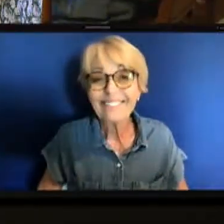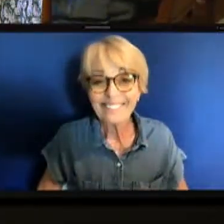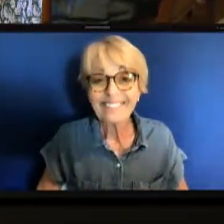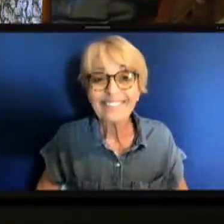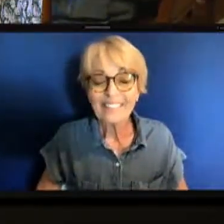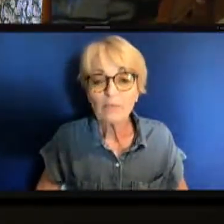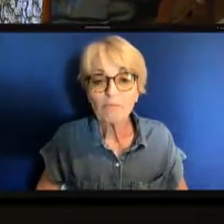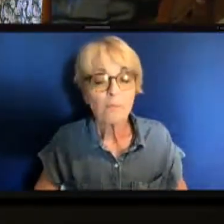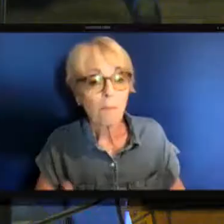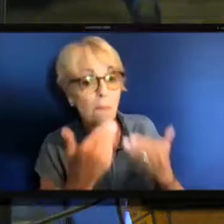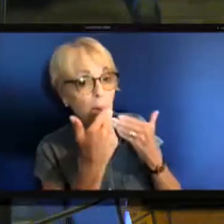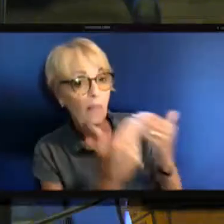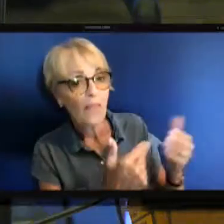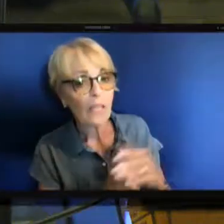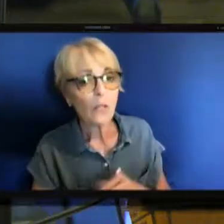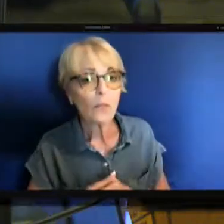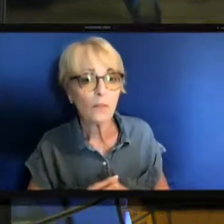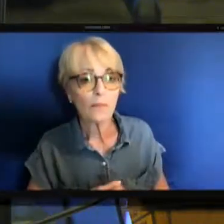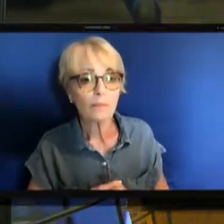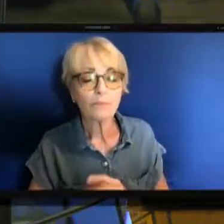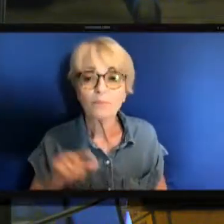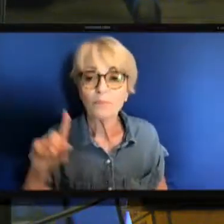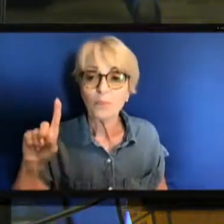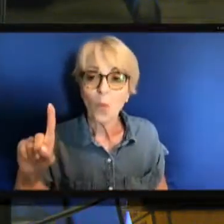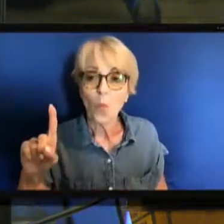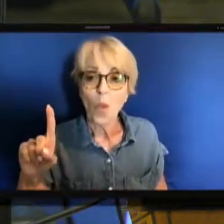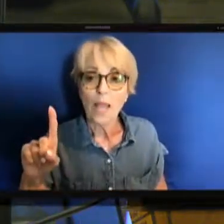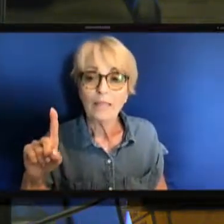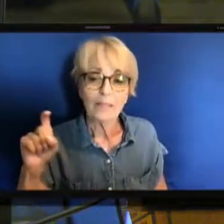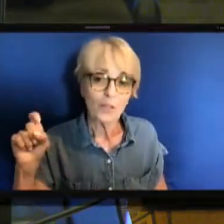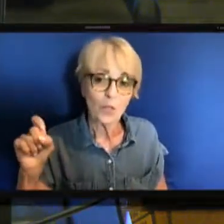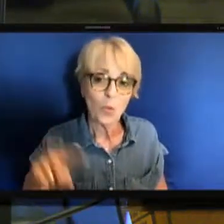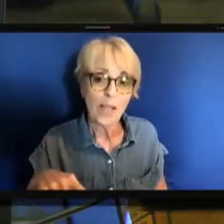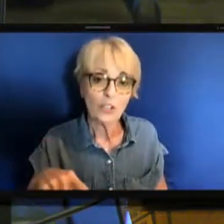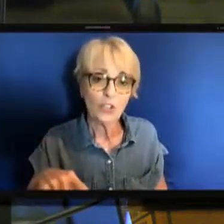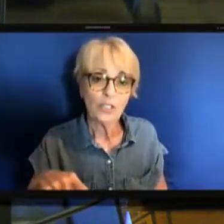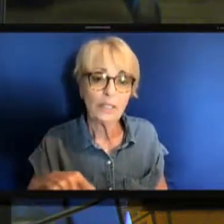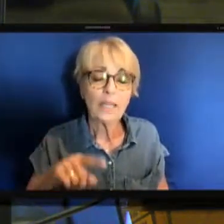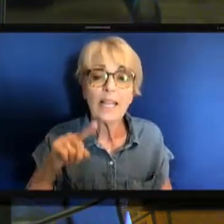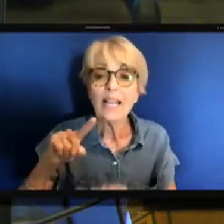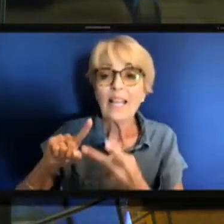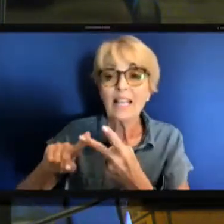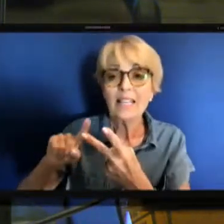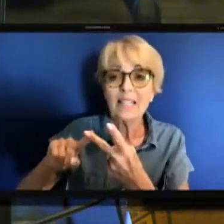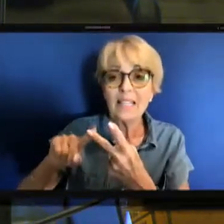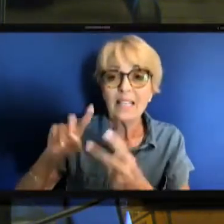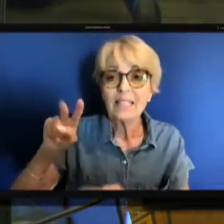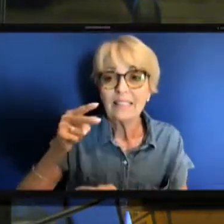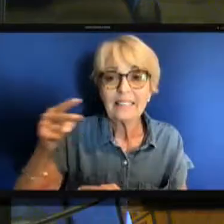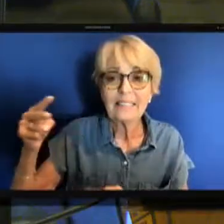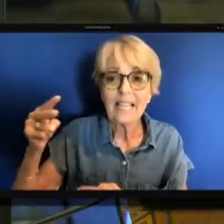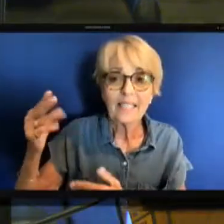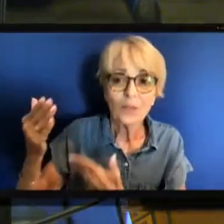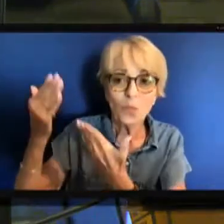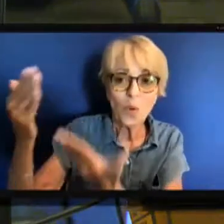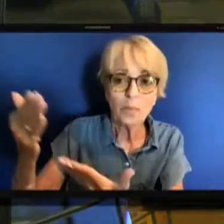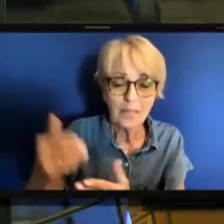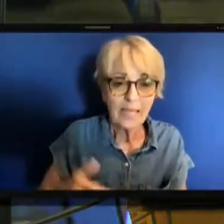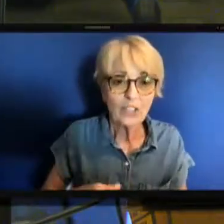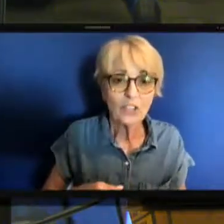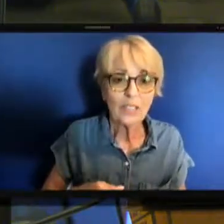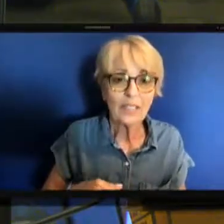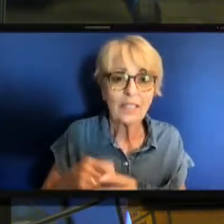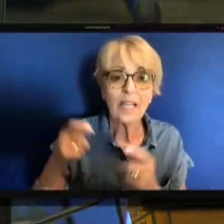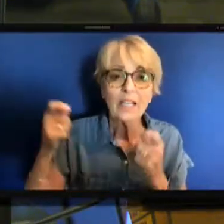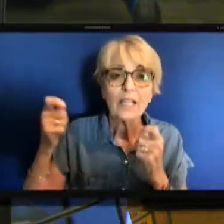Thank you. One question for me. Your second recommendation, Madam Controller,